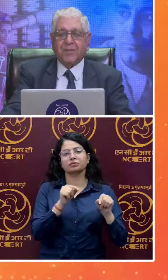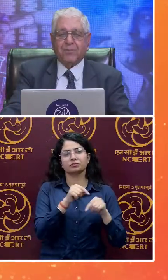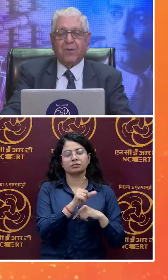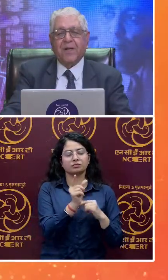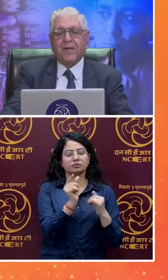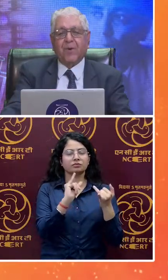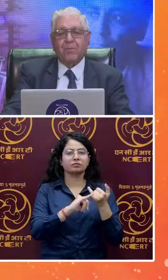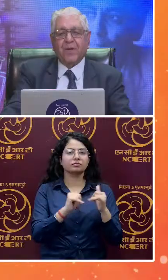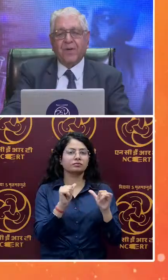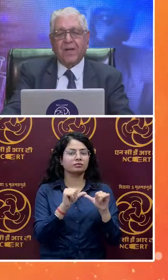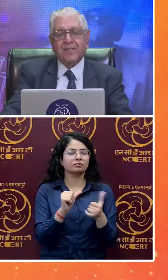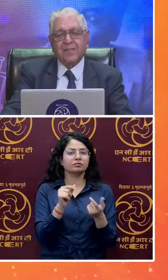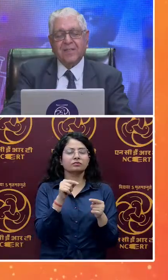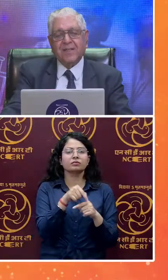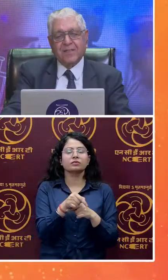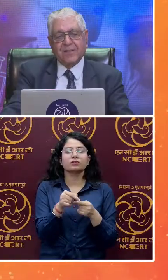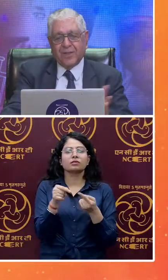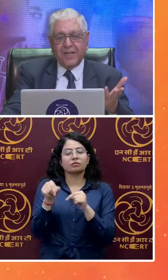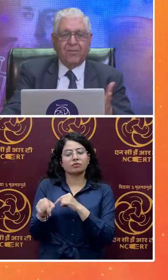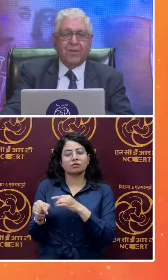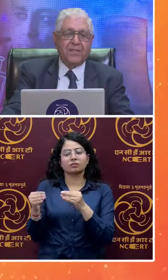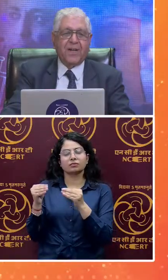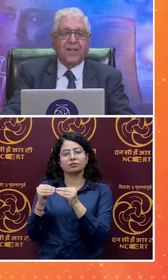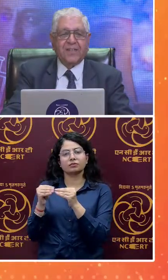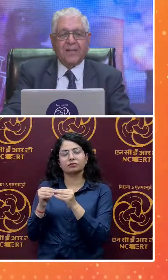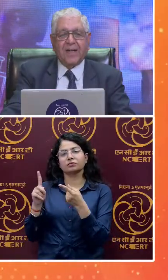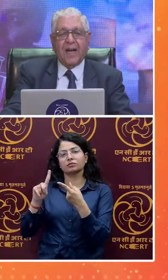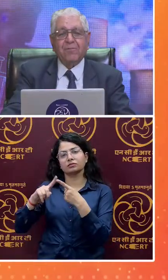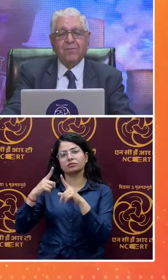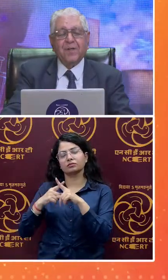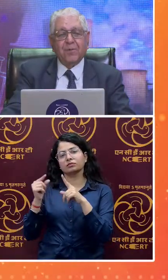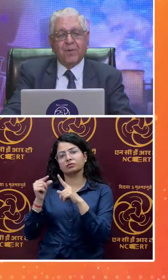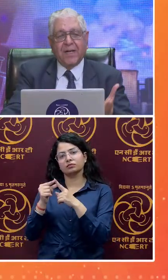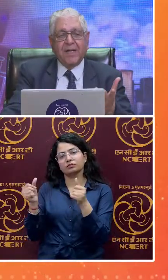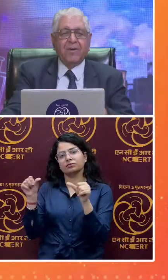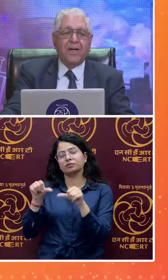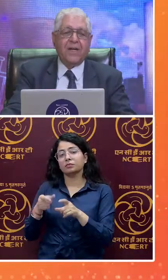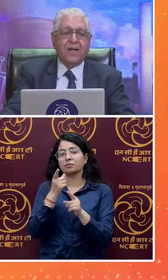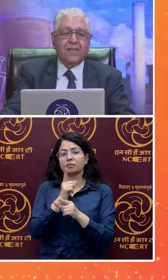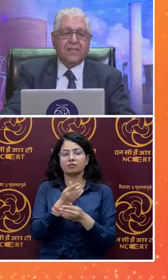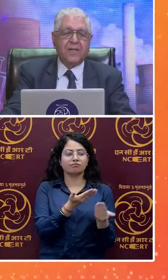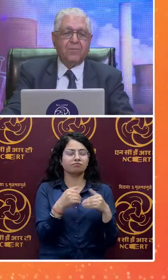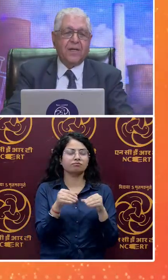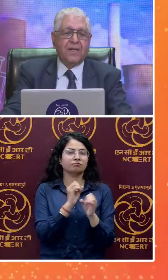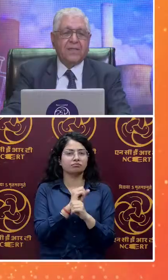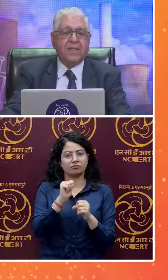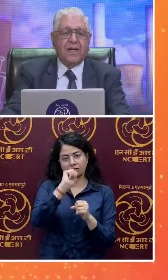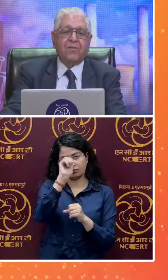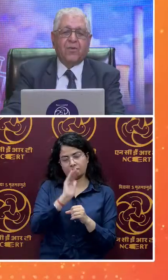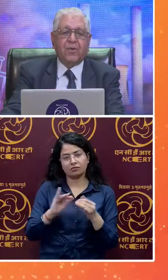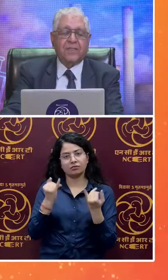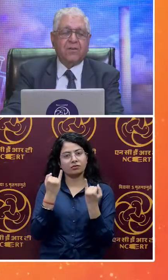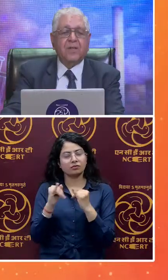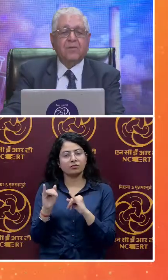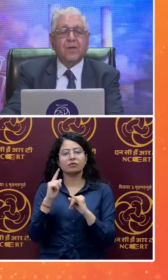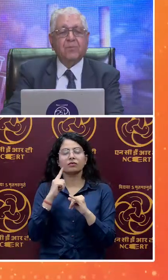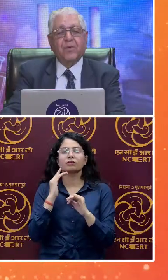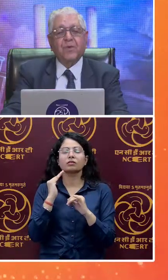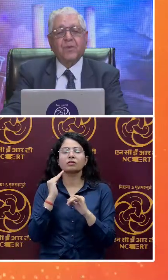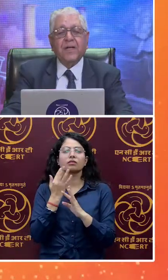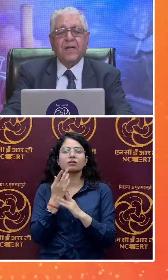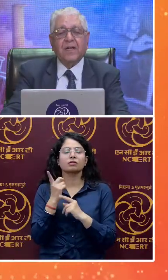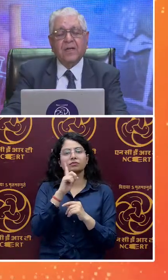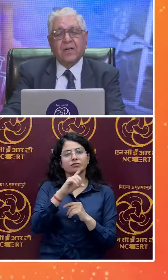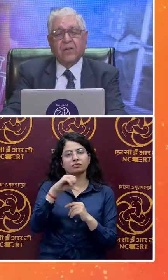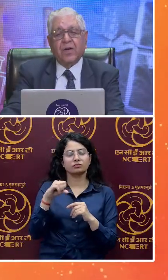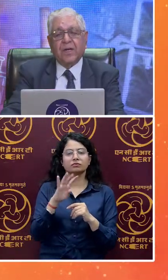if the experiment in Bombay fails. So, he eventually does not arrive. But anyway, India gets independence in 1947, but before